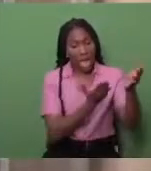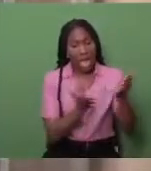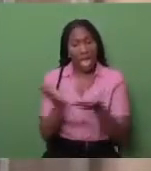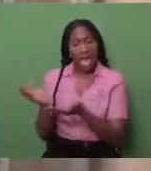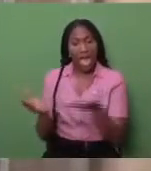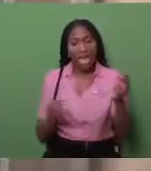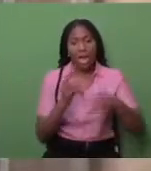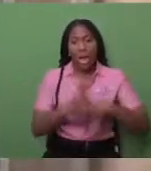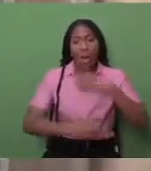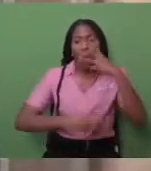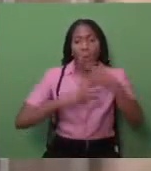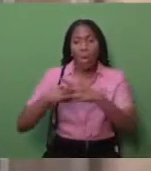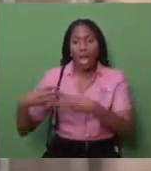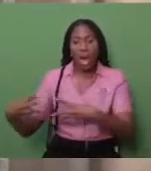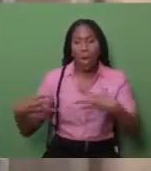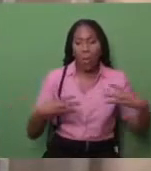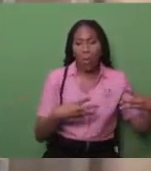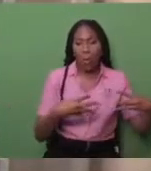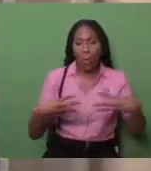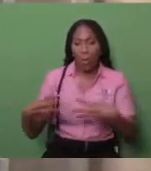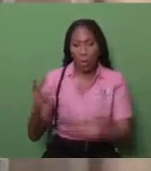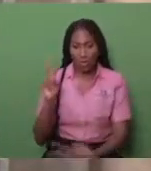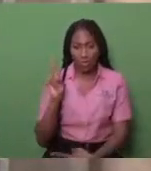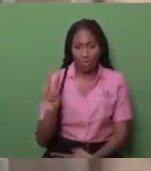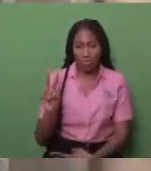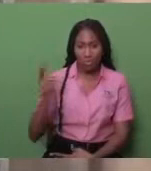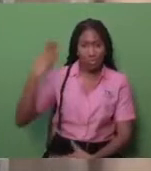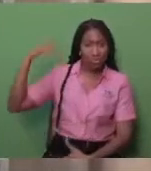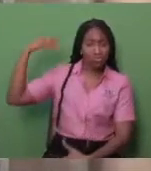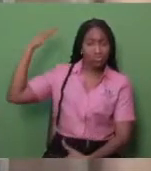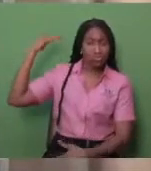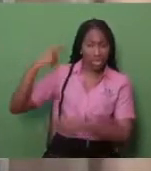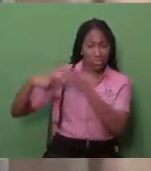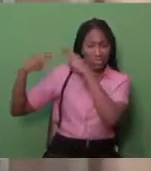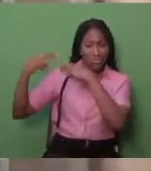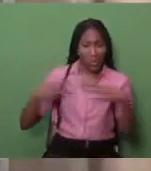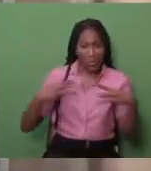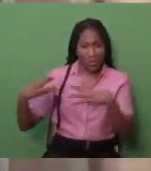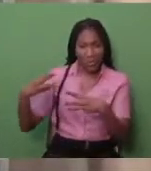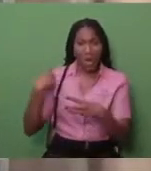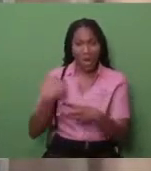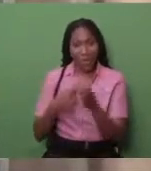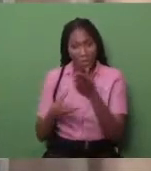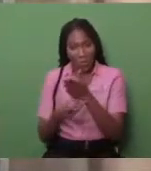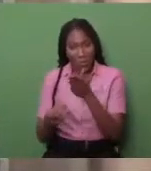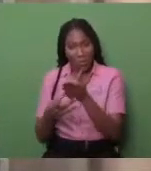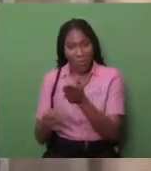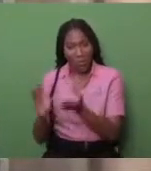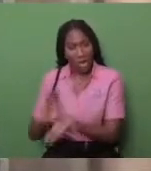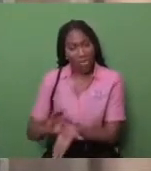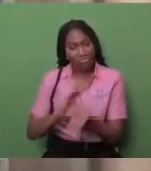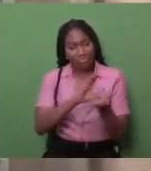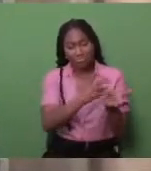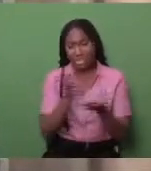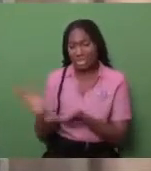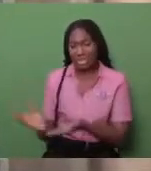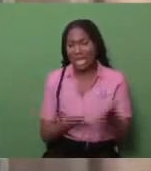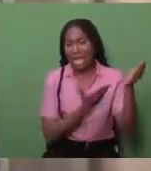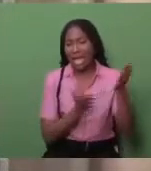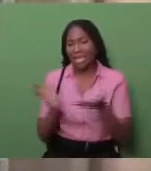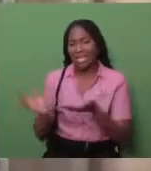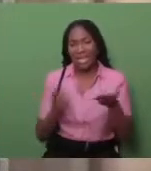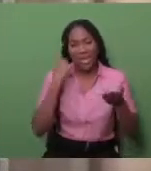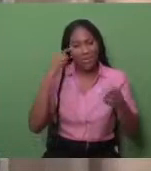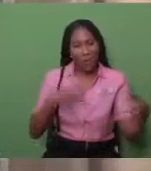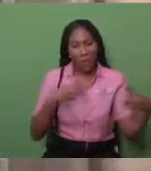our energy, ours. We were so great that we were shipping and helping in the war efforts in those